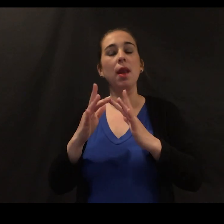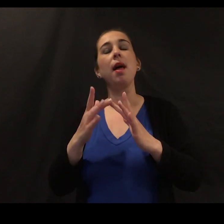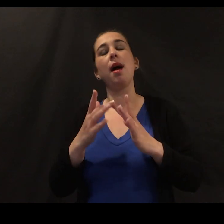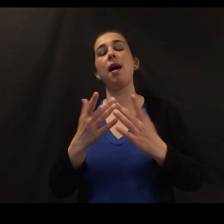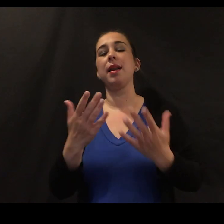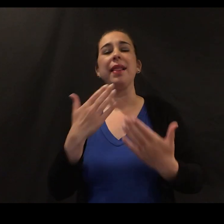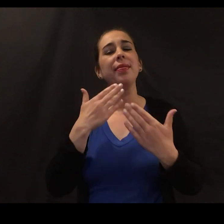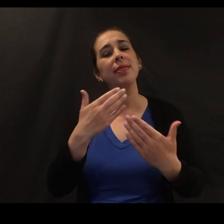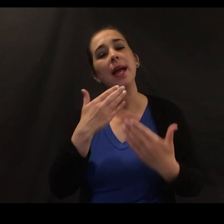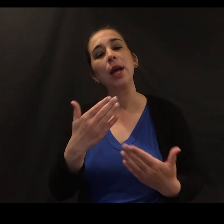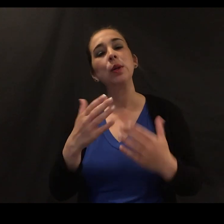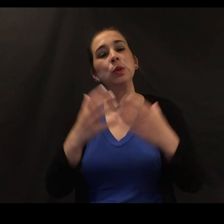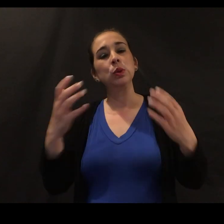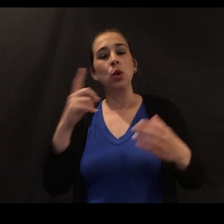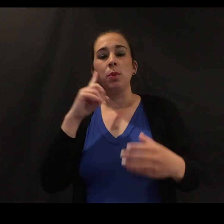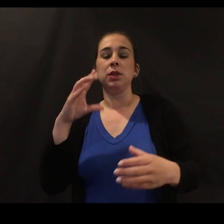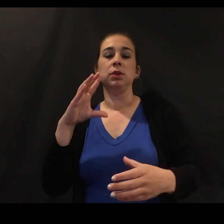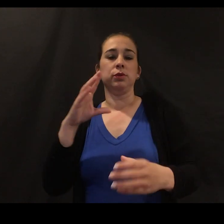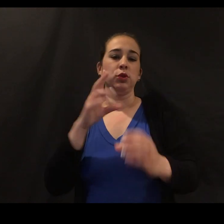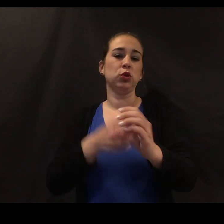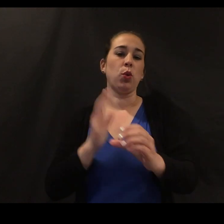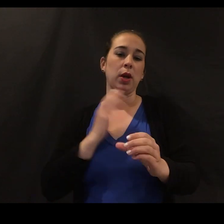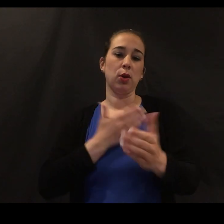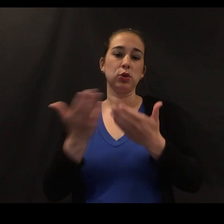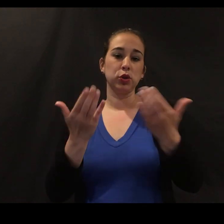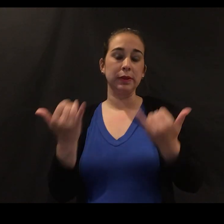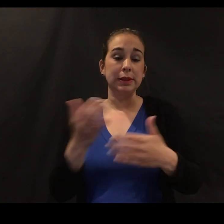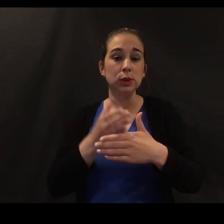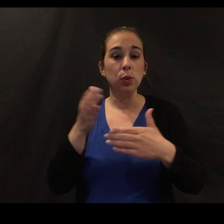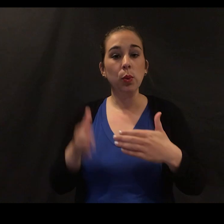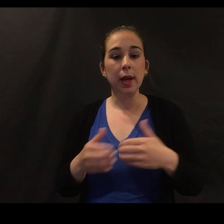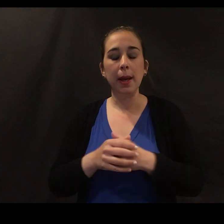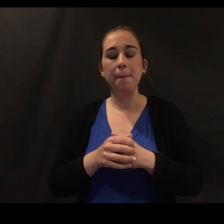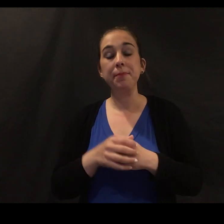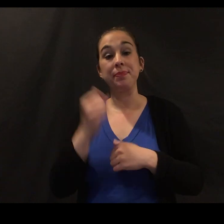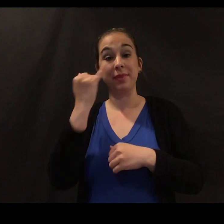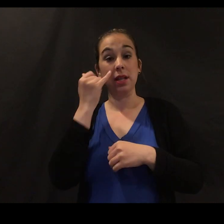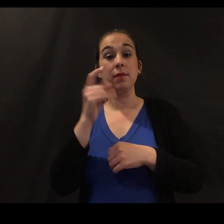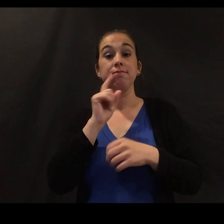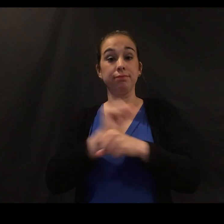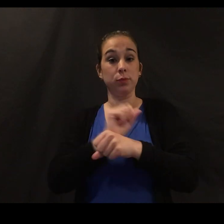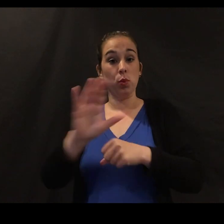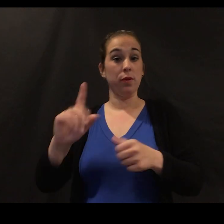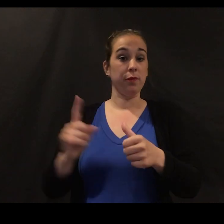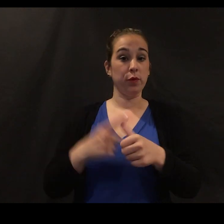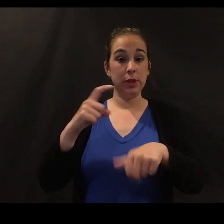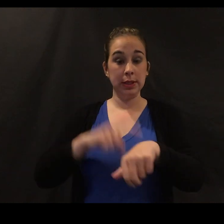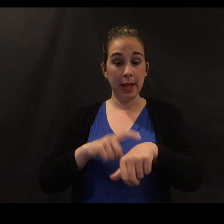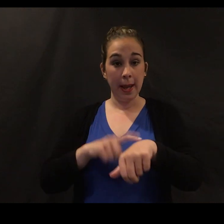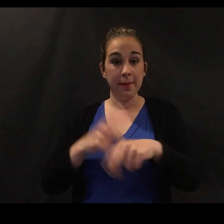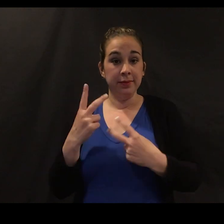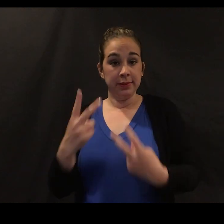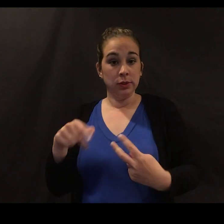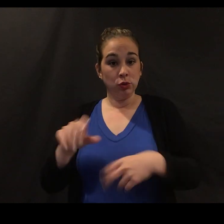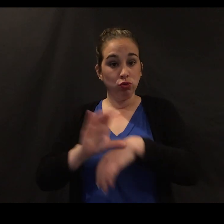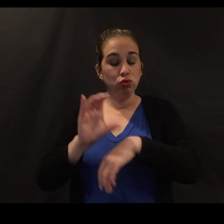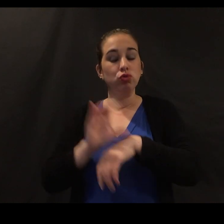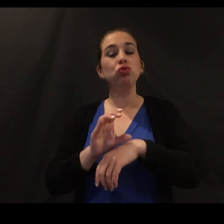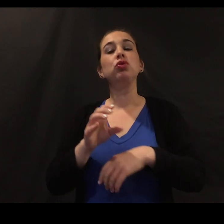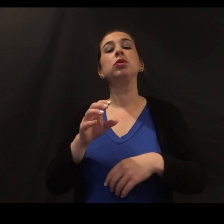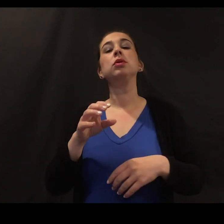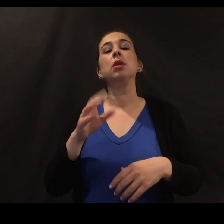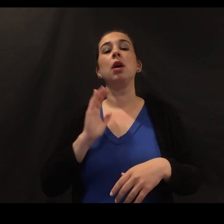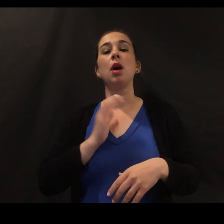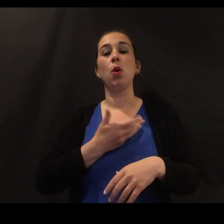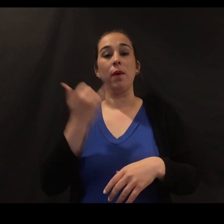hey, thank you for being a part of our service this weekend. Let me encourage you to do something. If this is your first time, here's what we want you to do. Grab your phone and download